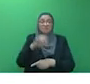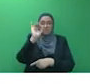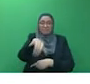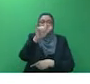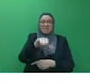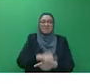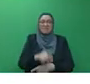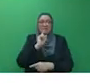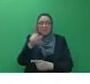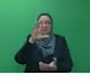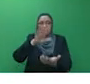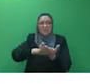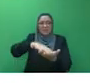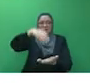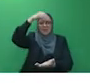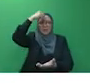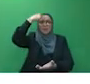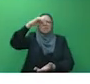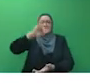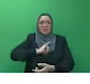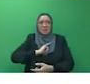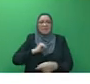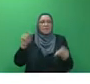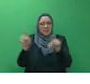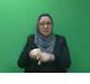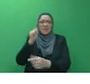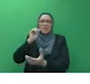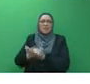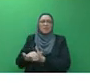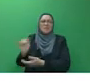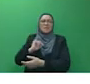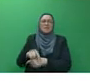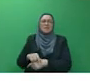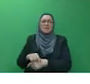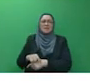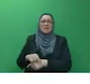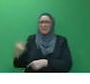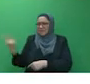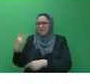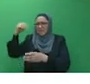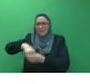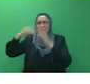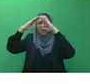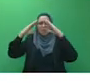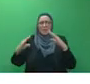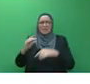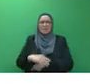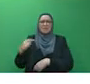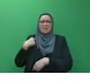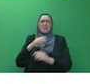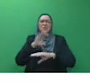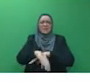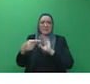both it was a learning a big learning curve uh for me and as well as my my wife because you know we we are in this house together